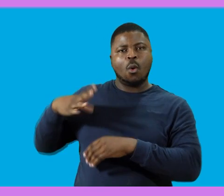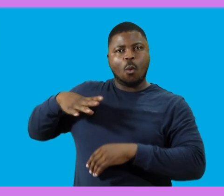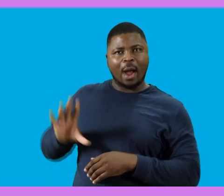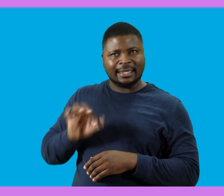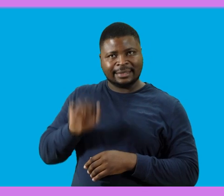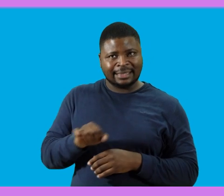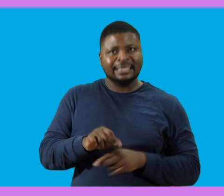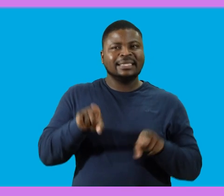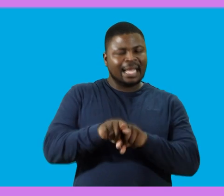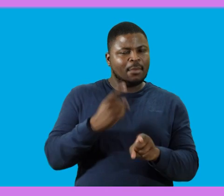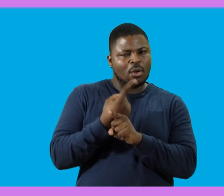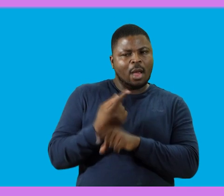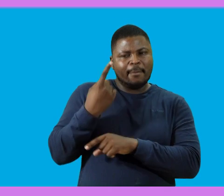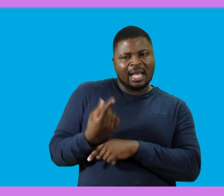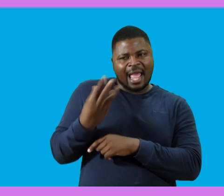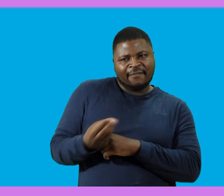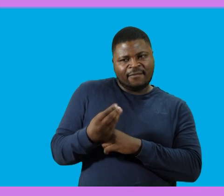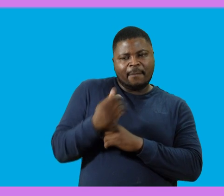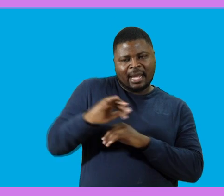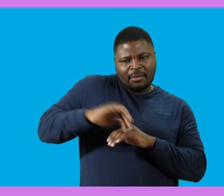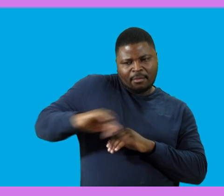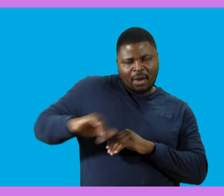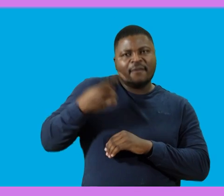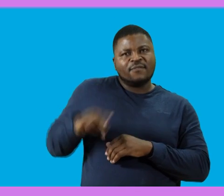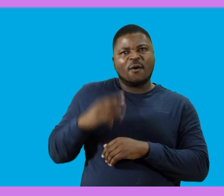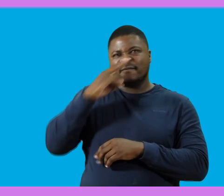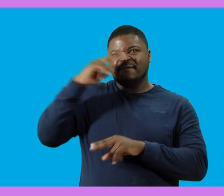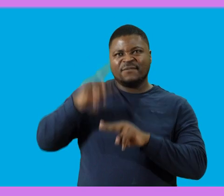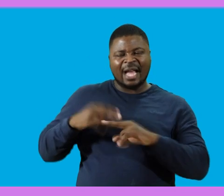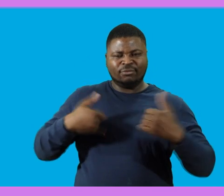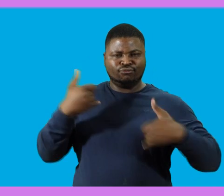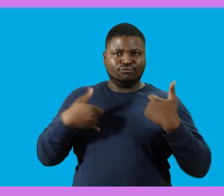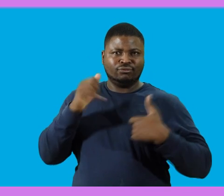some fun. So,